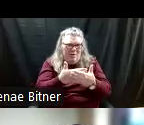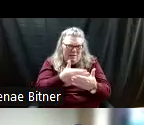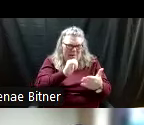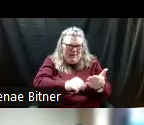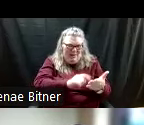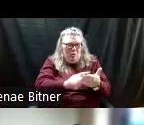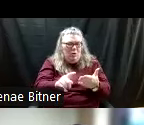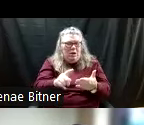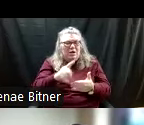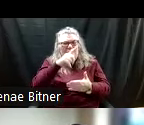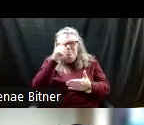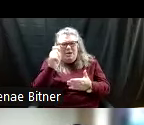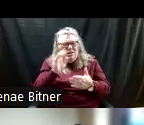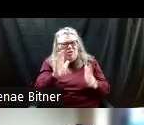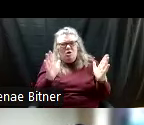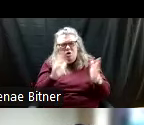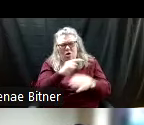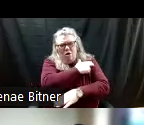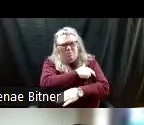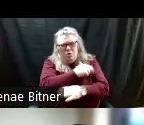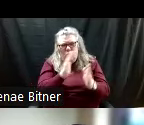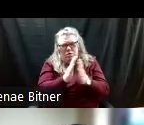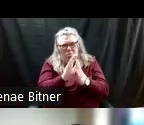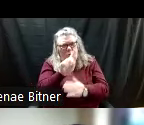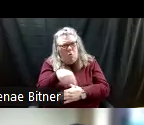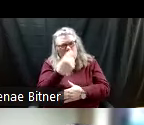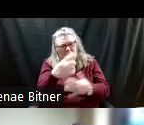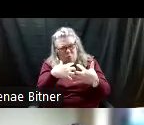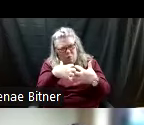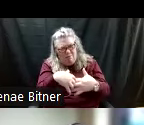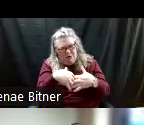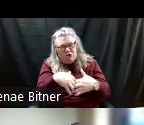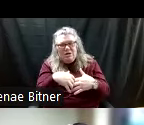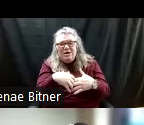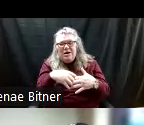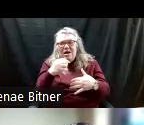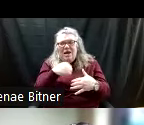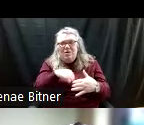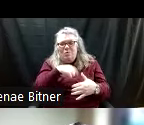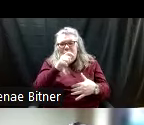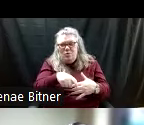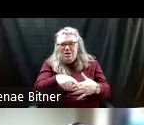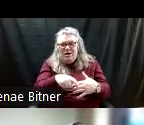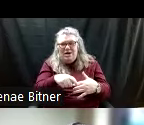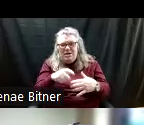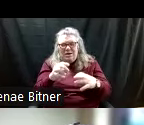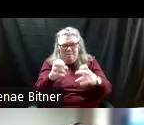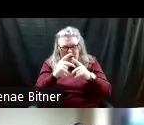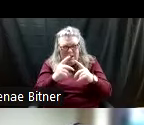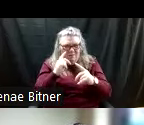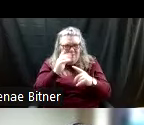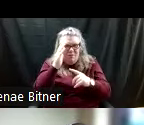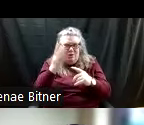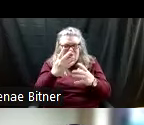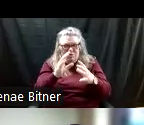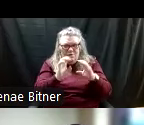And because of how small their hospital was, there was only one machine. And we would just need to follow up. We did not